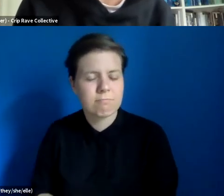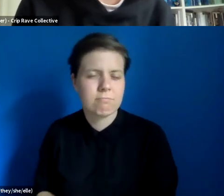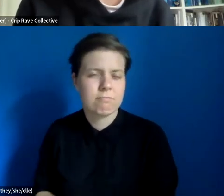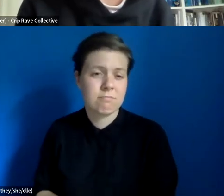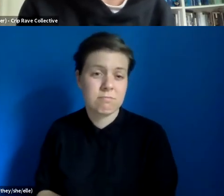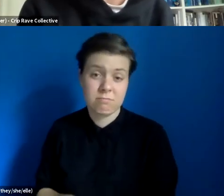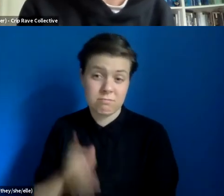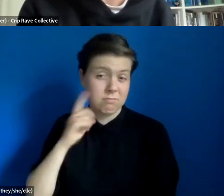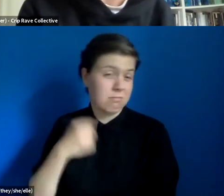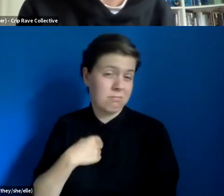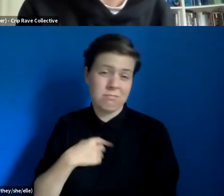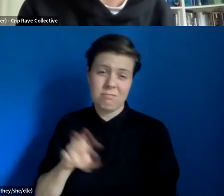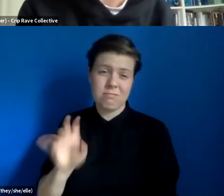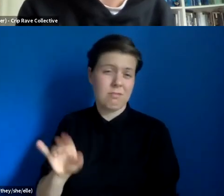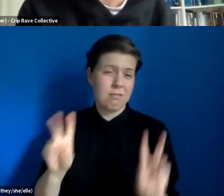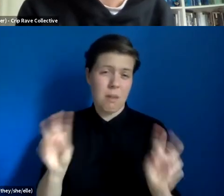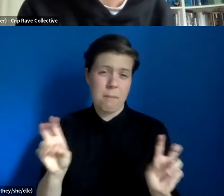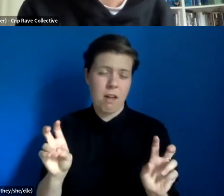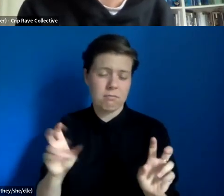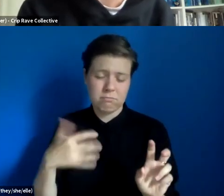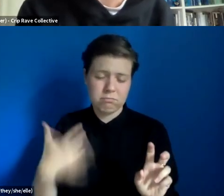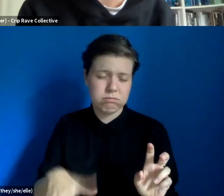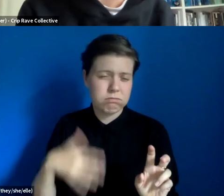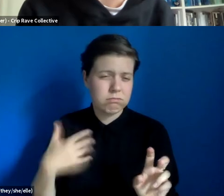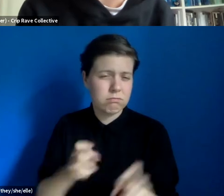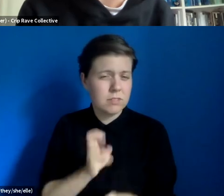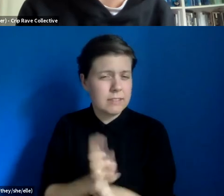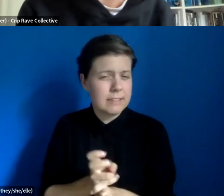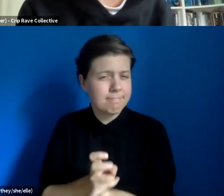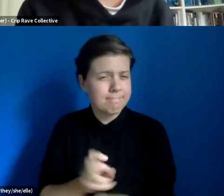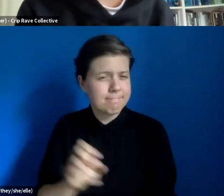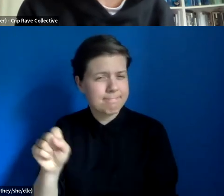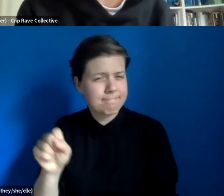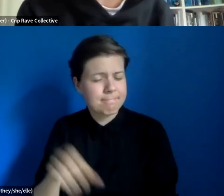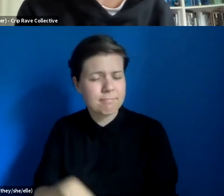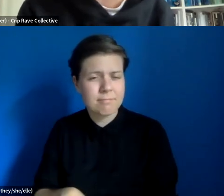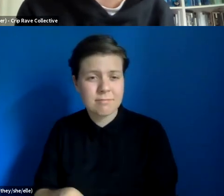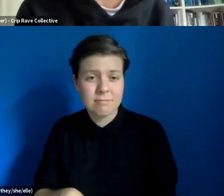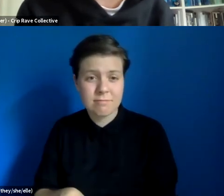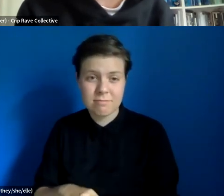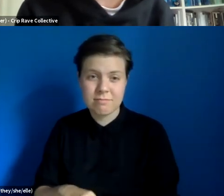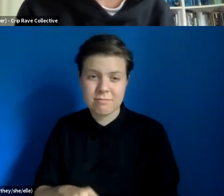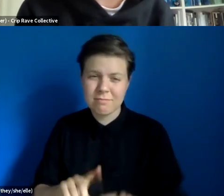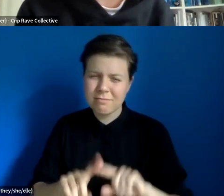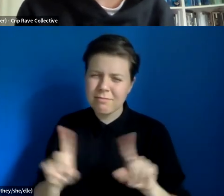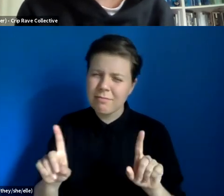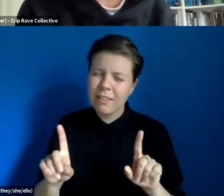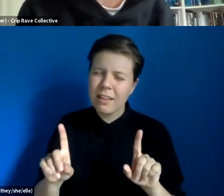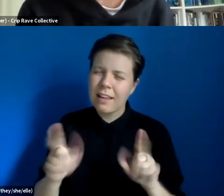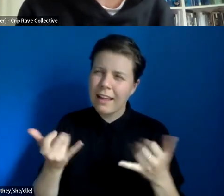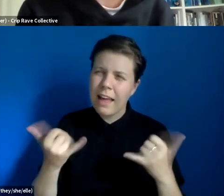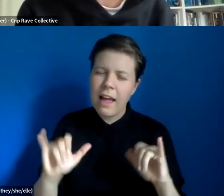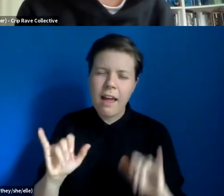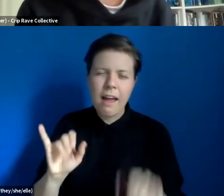topic for me, and also just a question that I still don't have the answer to, like the idea of putting